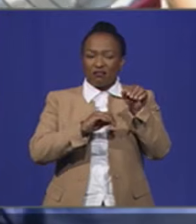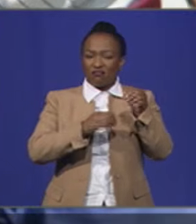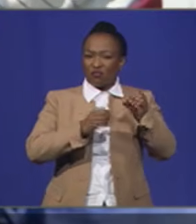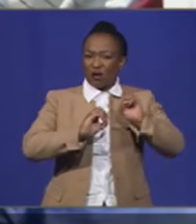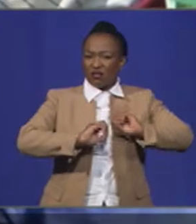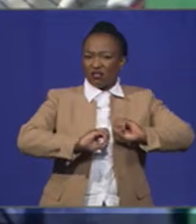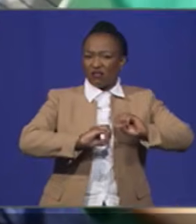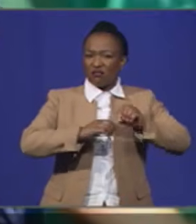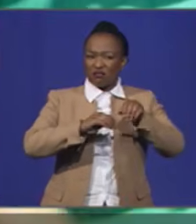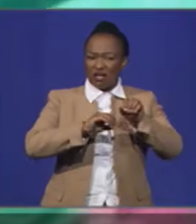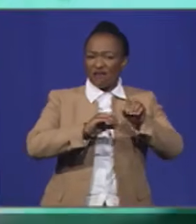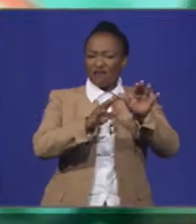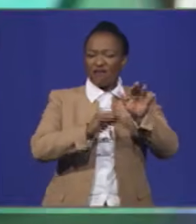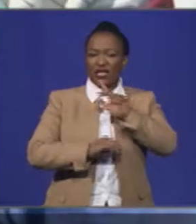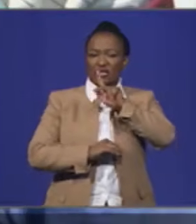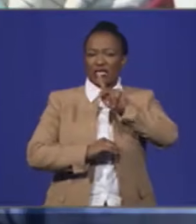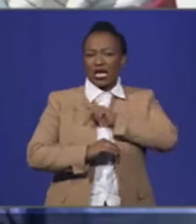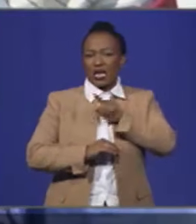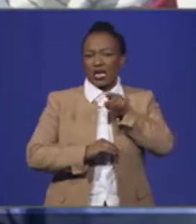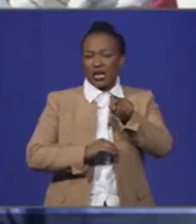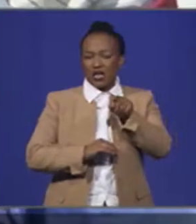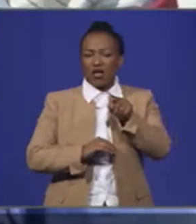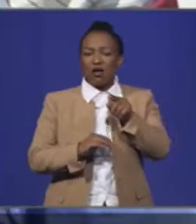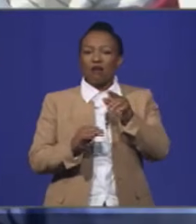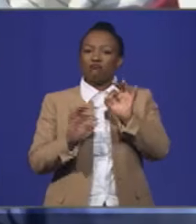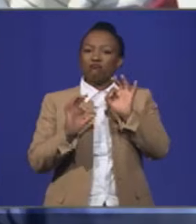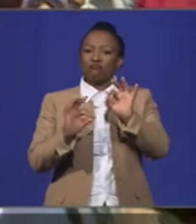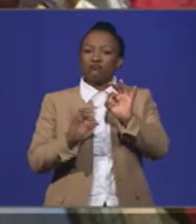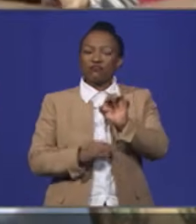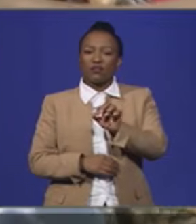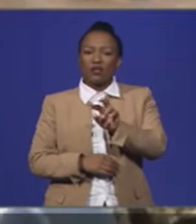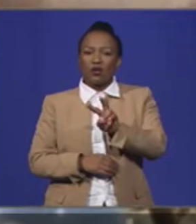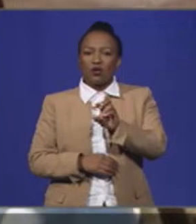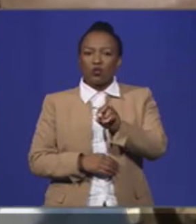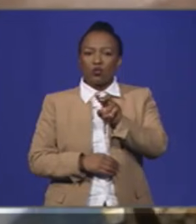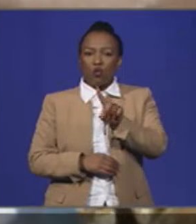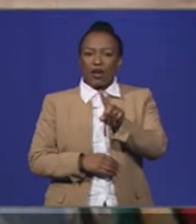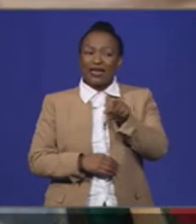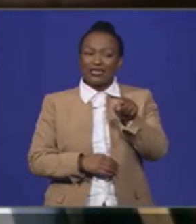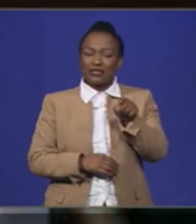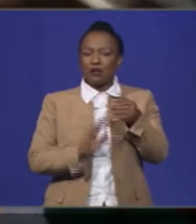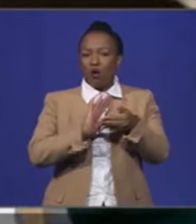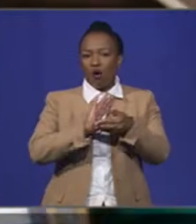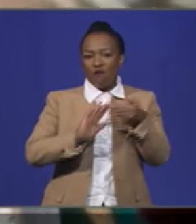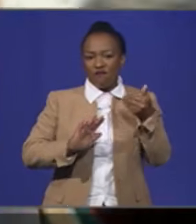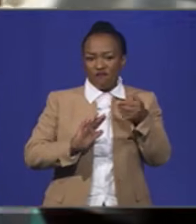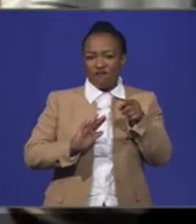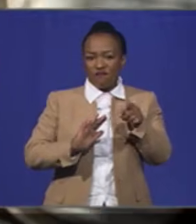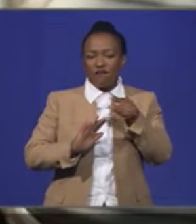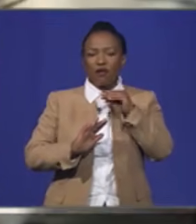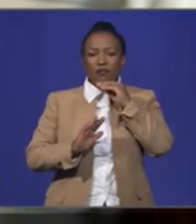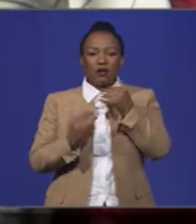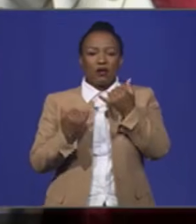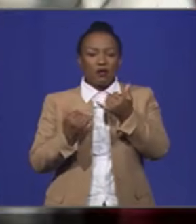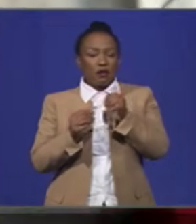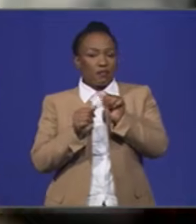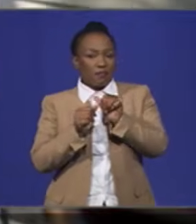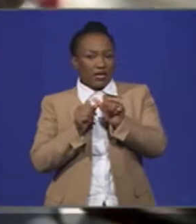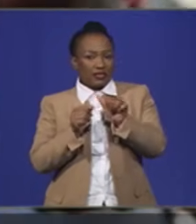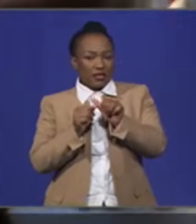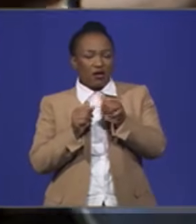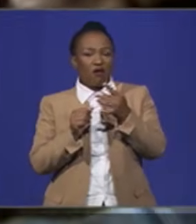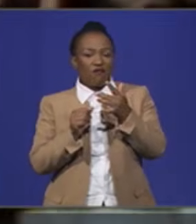le tlhakwana kwa KZN go go kailweng semmuso ka 2021 go phimutswe mme se tla nolofatsa taolo ya go